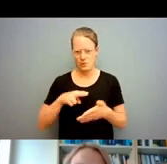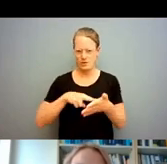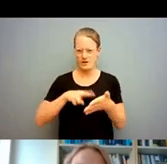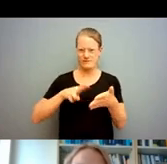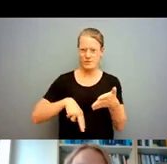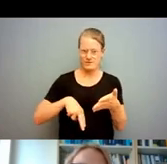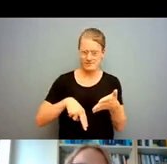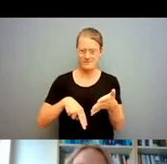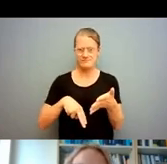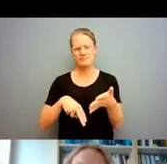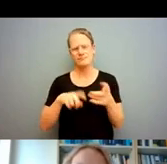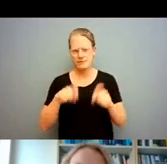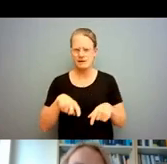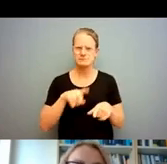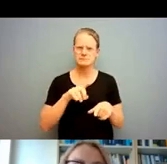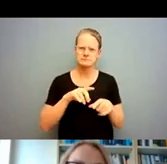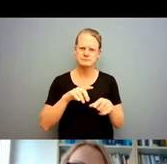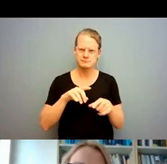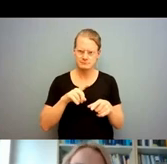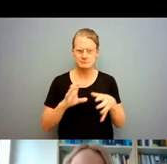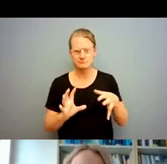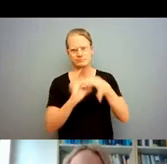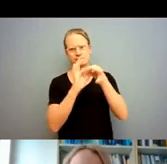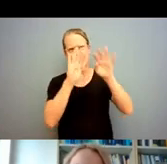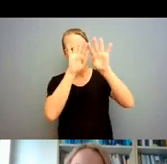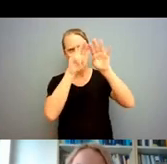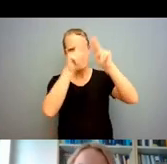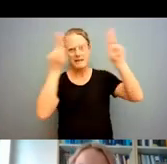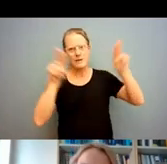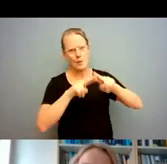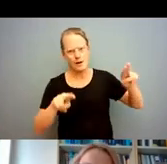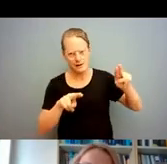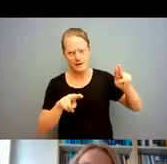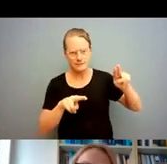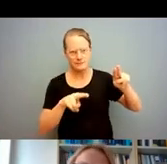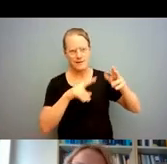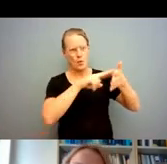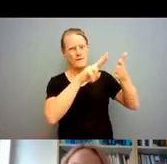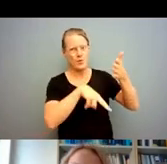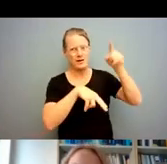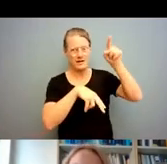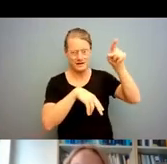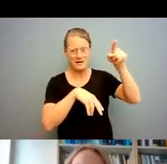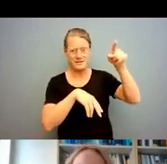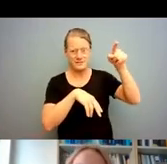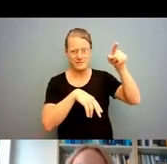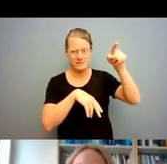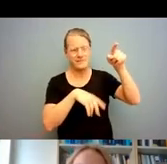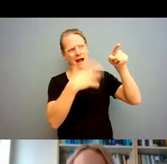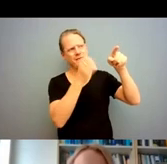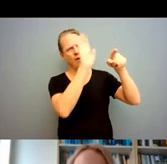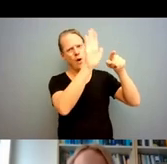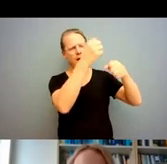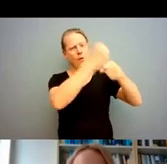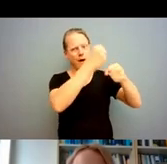Most international conventions have their own way of implementing. You have states